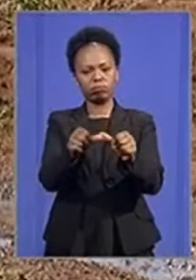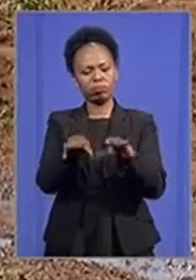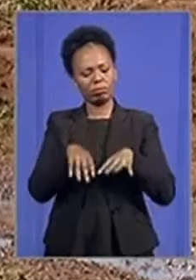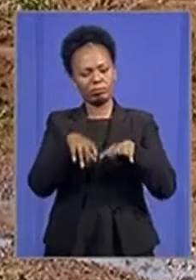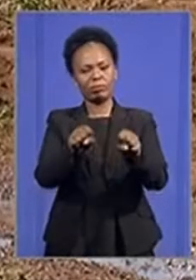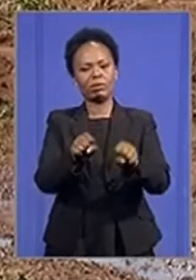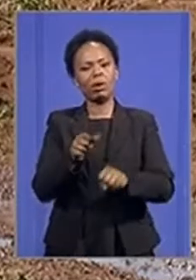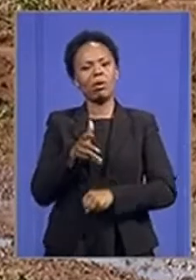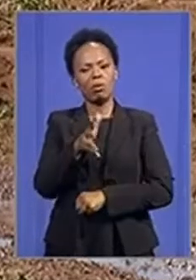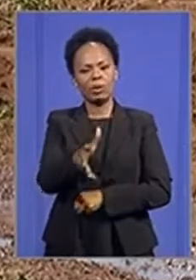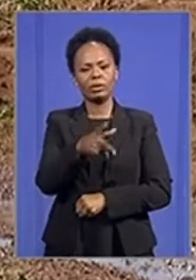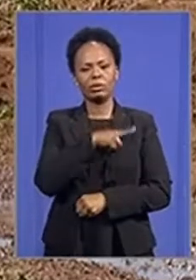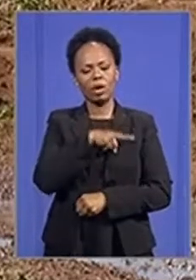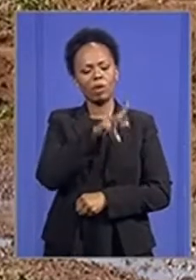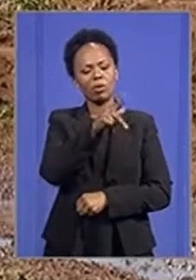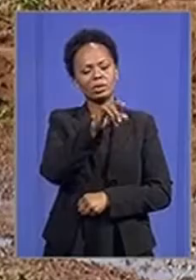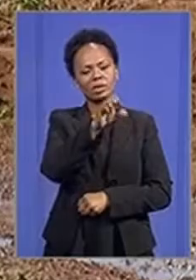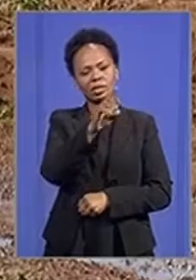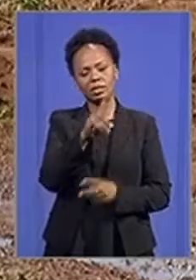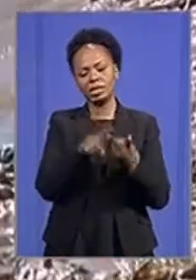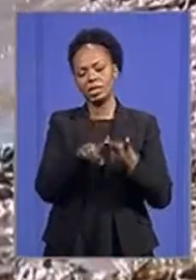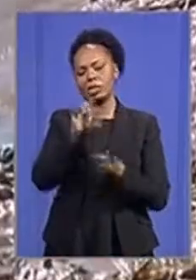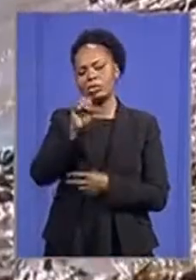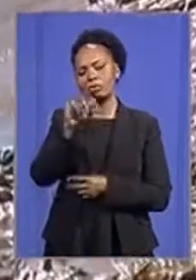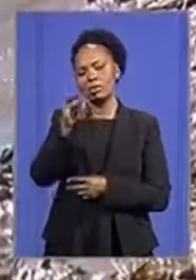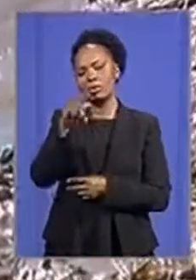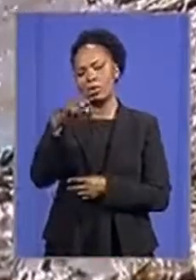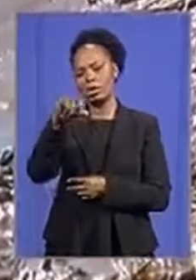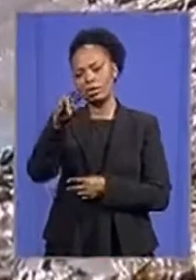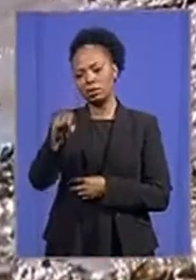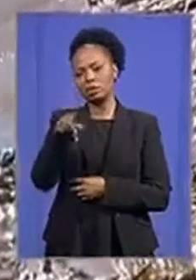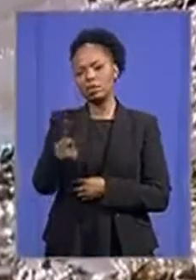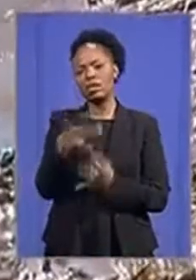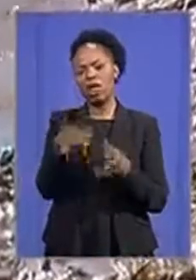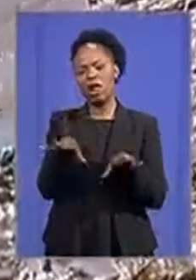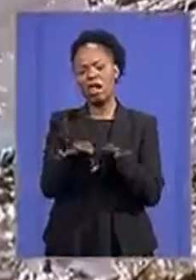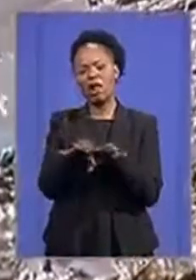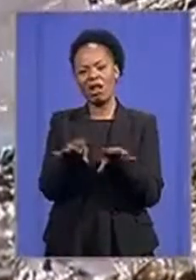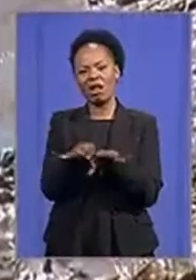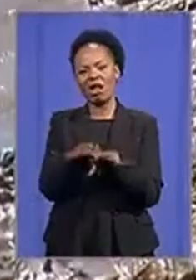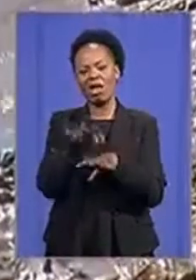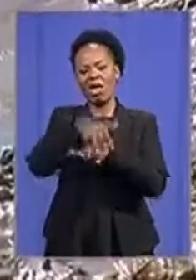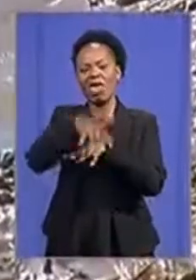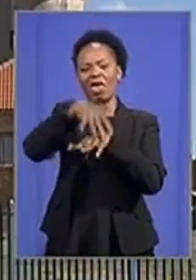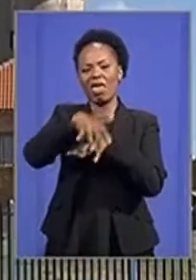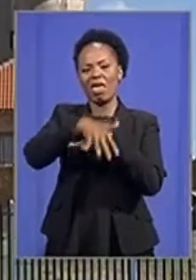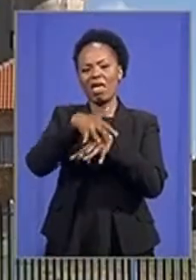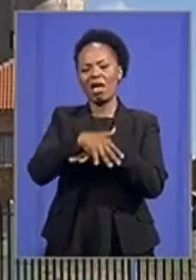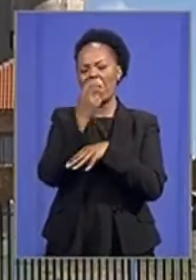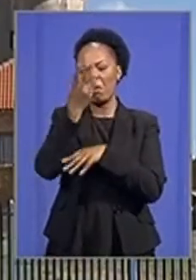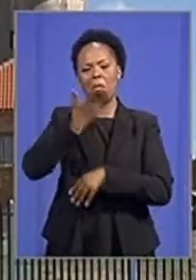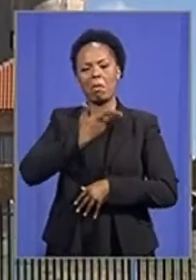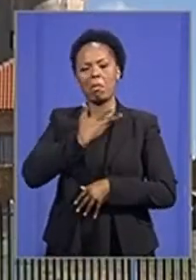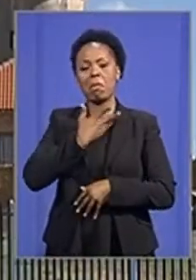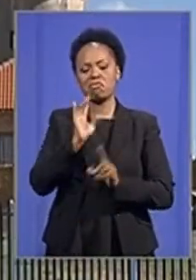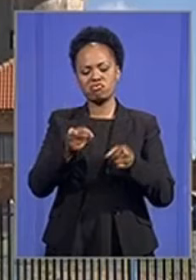o Koster le Swartregens di ne di na le tlhaelo ya metsi le go dutla ga kgelelo leswe eo e neng e tsenya matshelo a baagi mo kotsing. Maphata ka